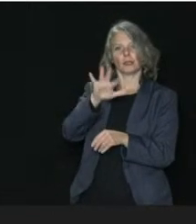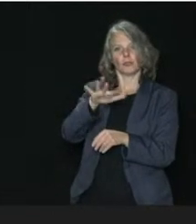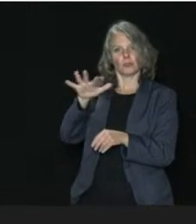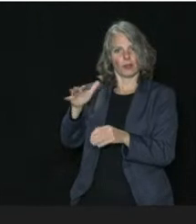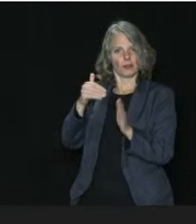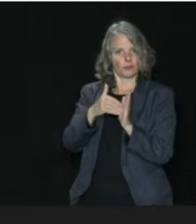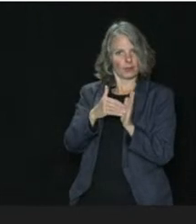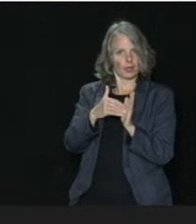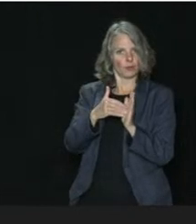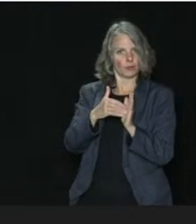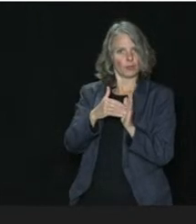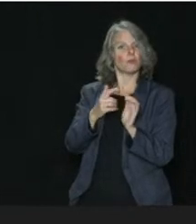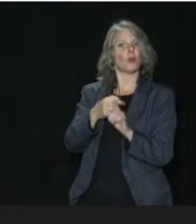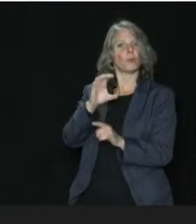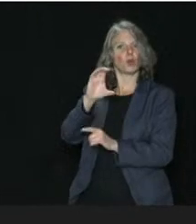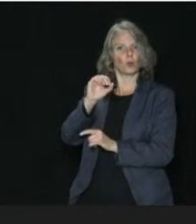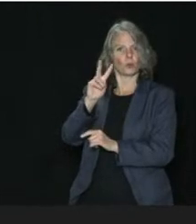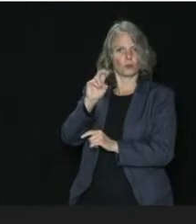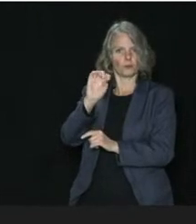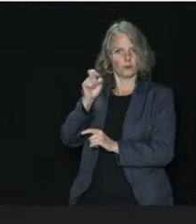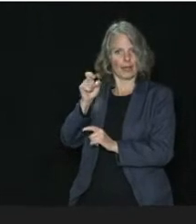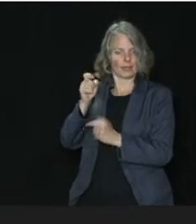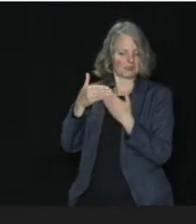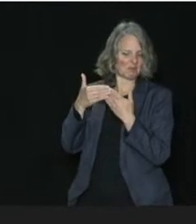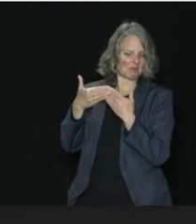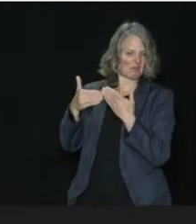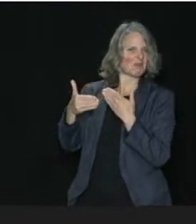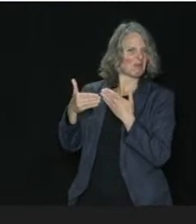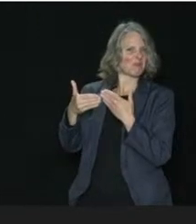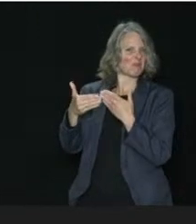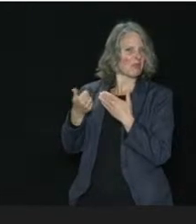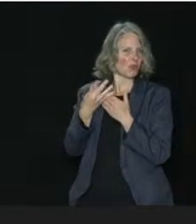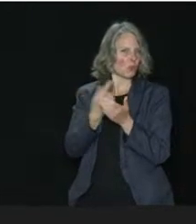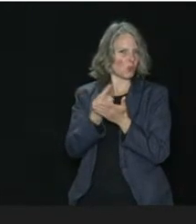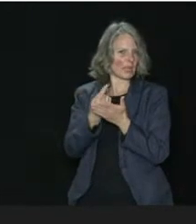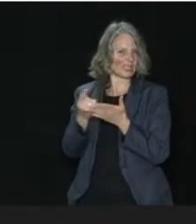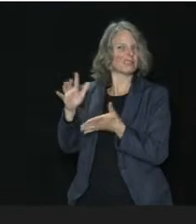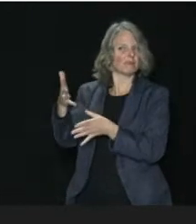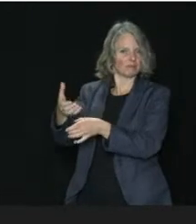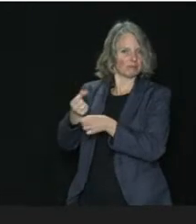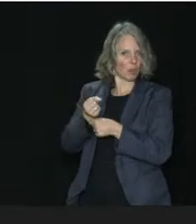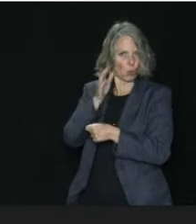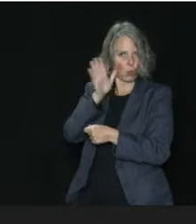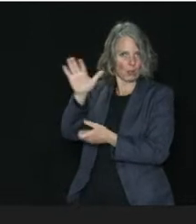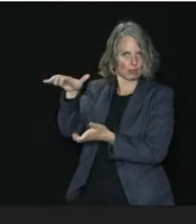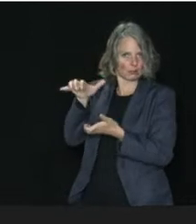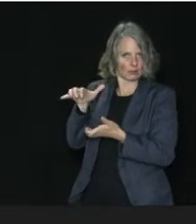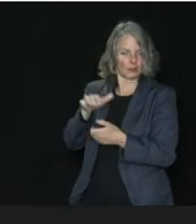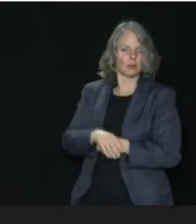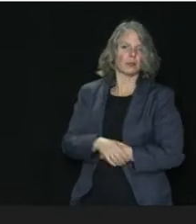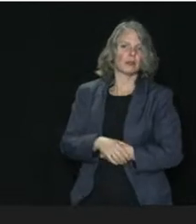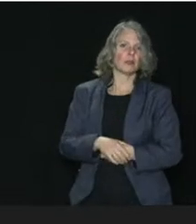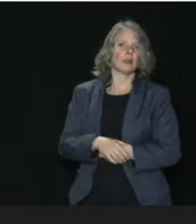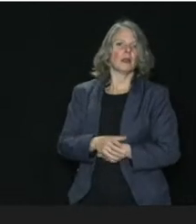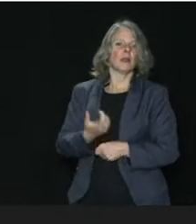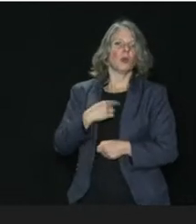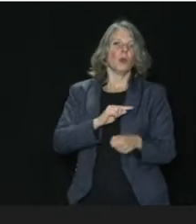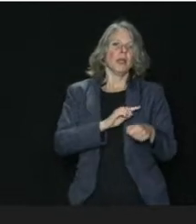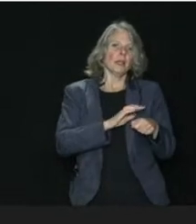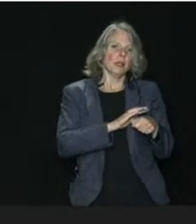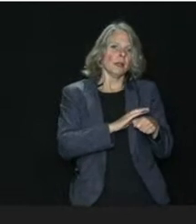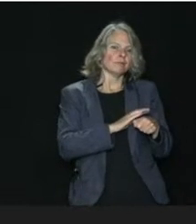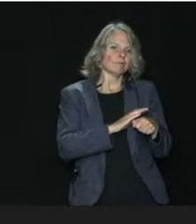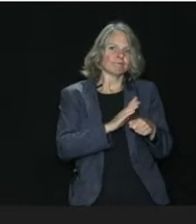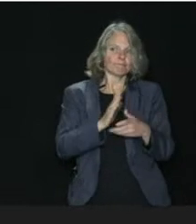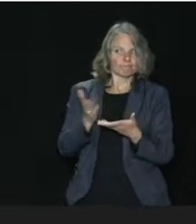655,000 COVAX doses within the next number of weeks. We have been pressing for a